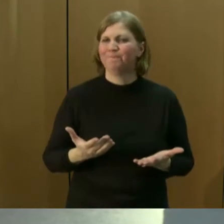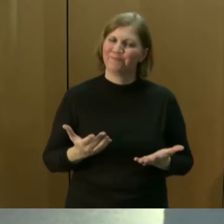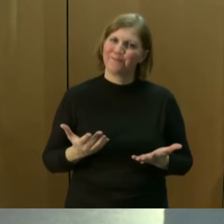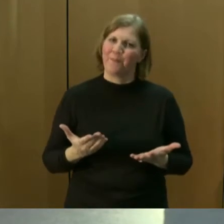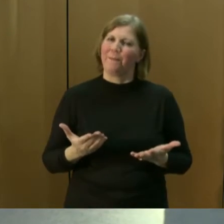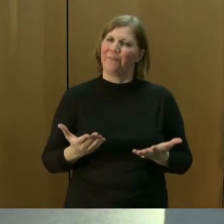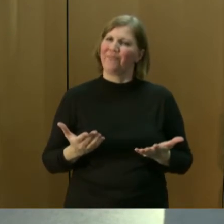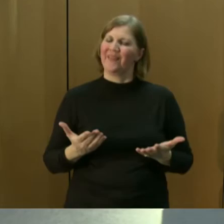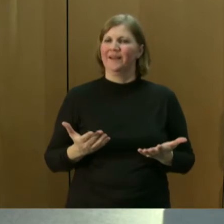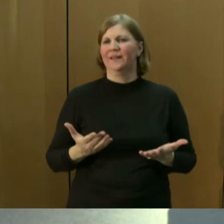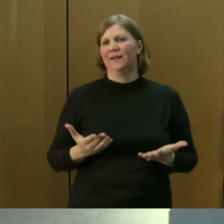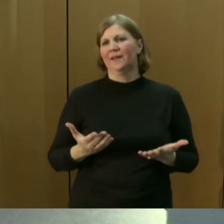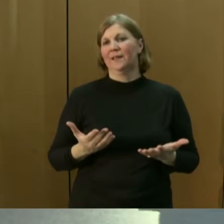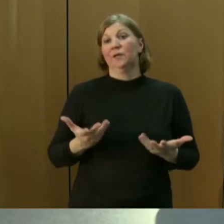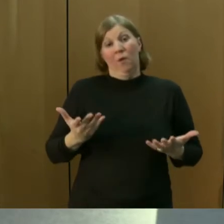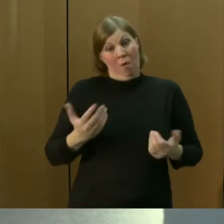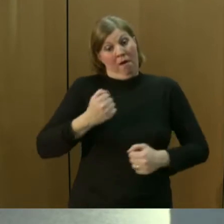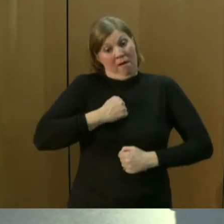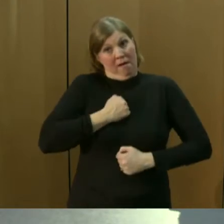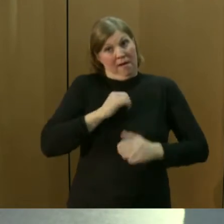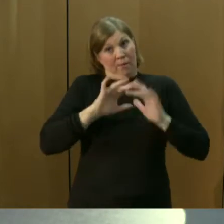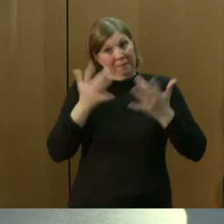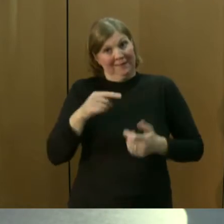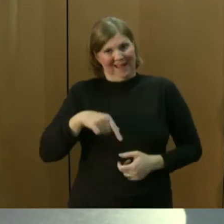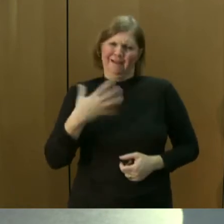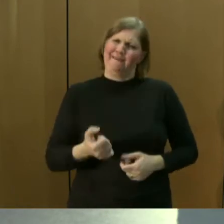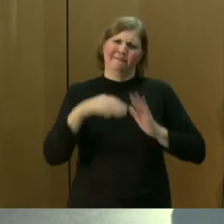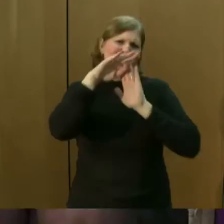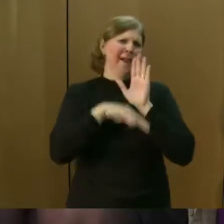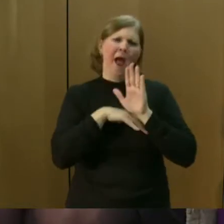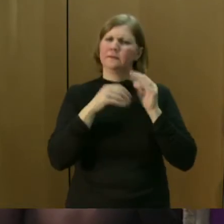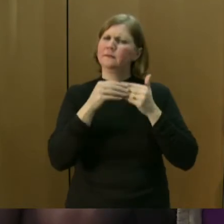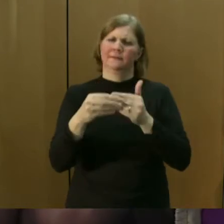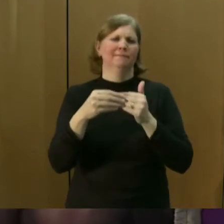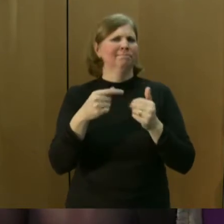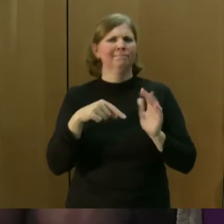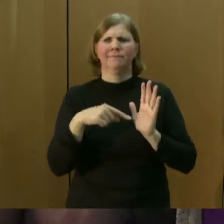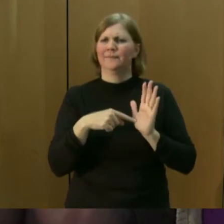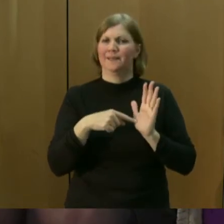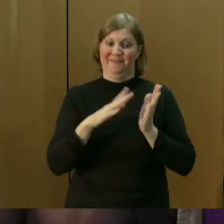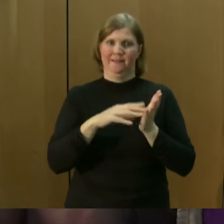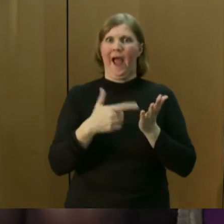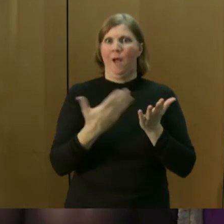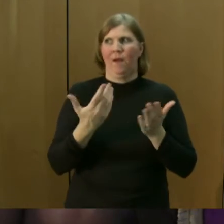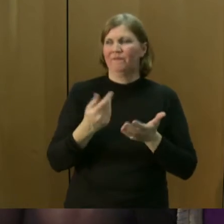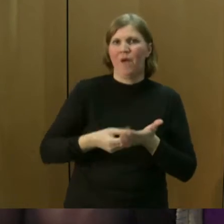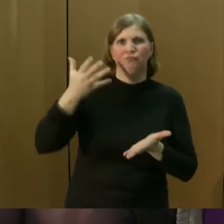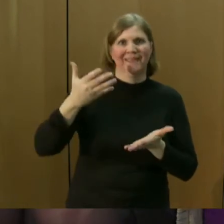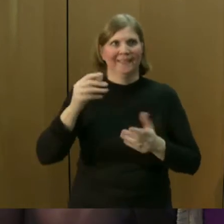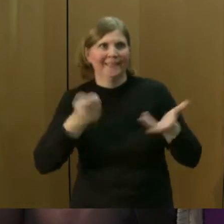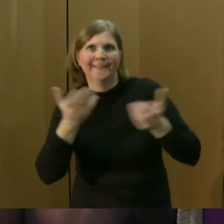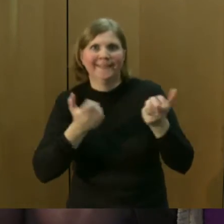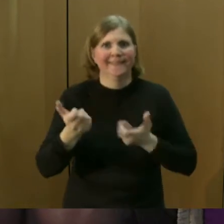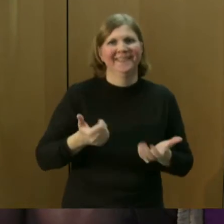is another guide on our website about fundraising, that gives some tips about how to engage